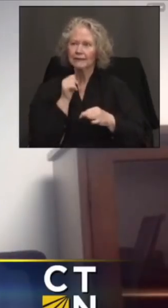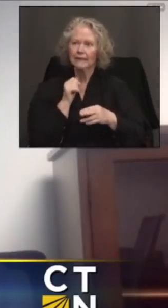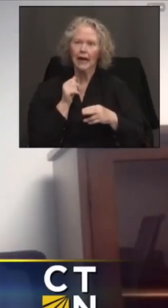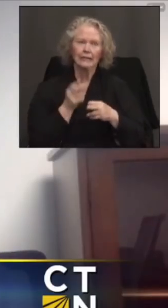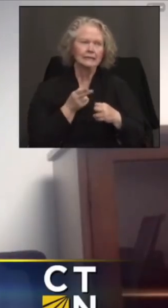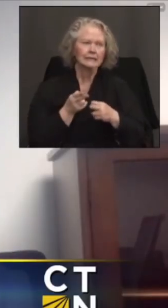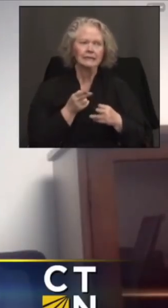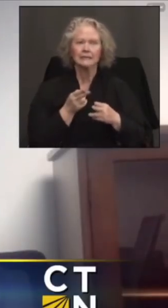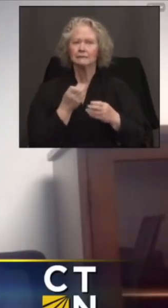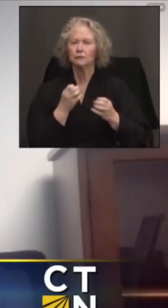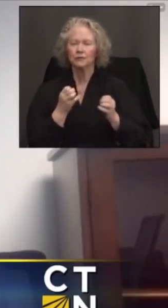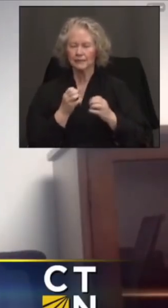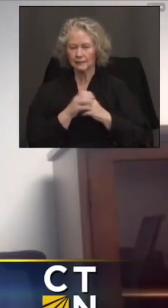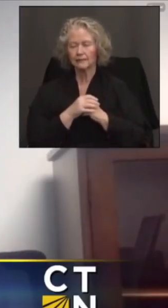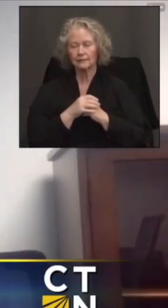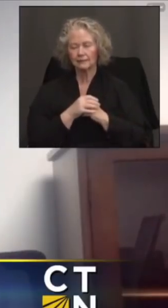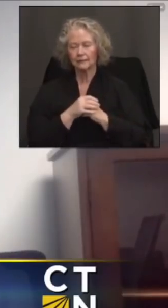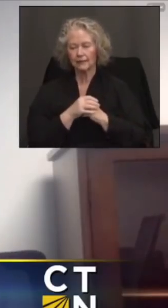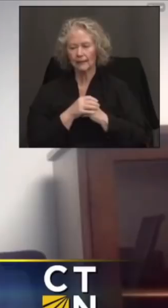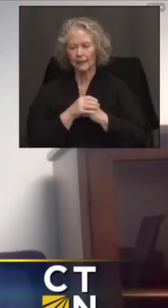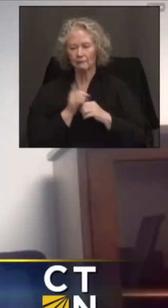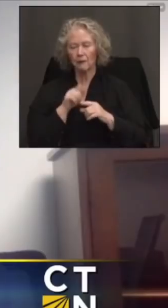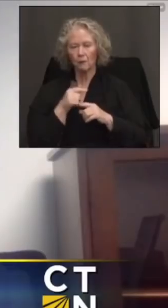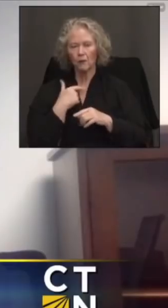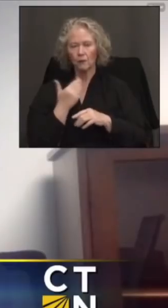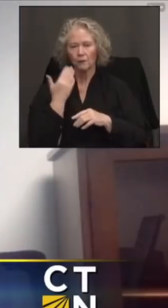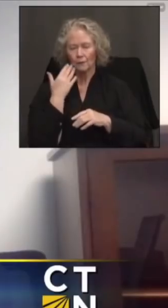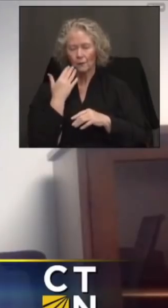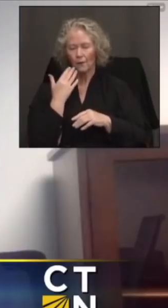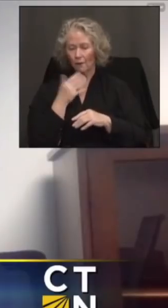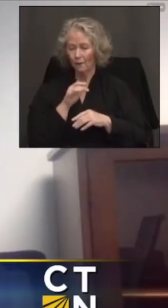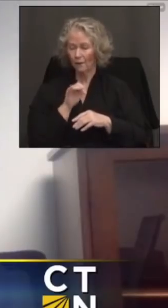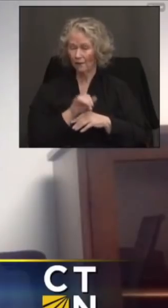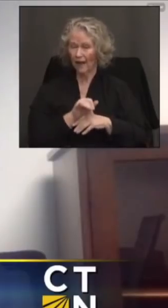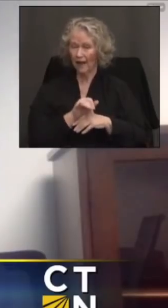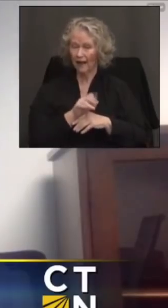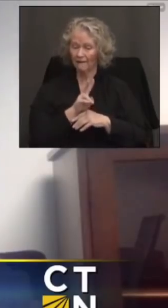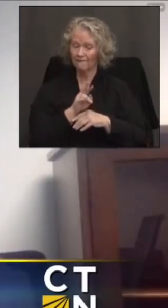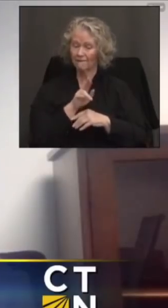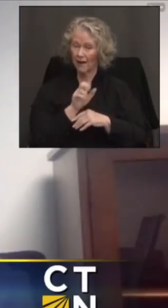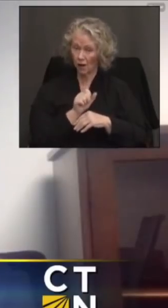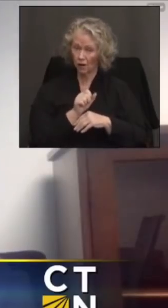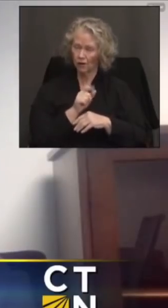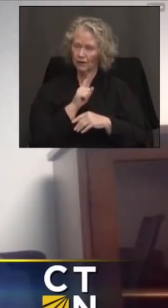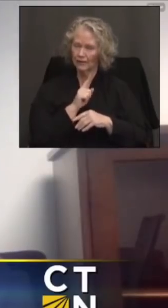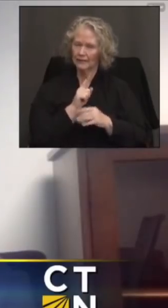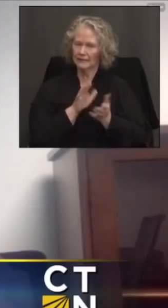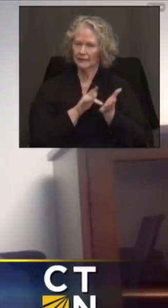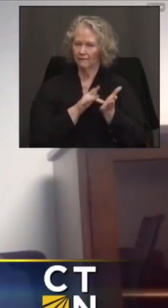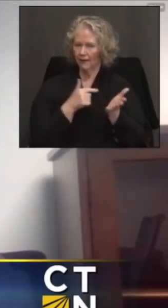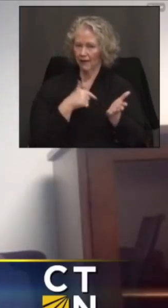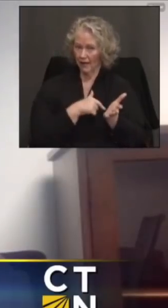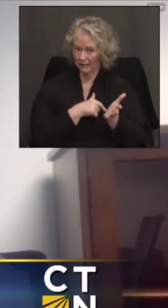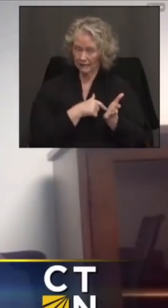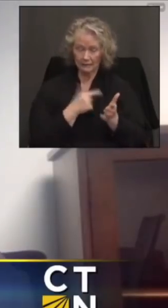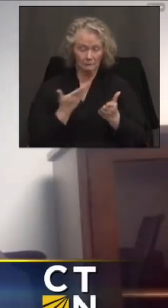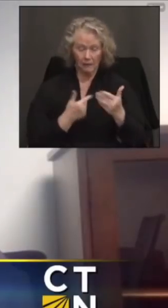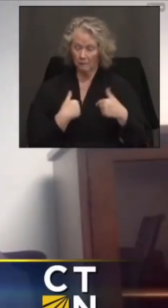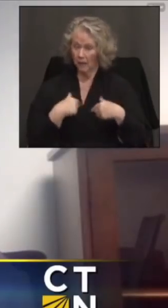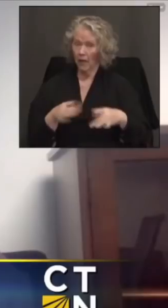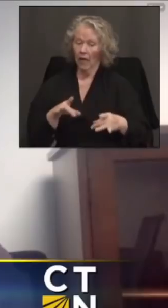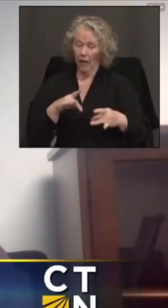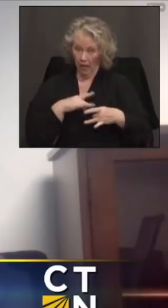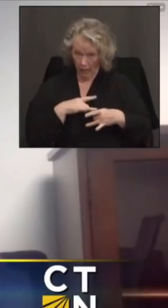appointment. But we also know that this virus, it uses young bodies. Even if we don't get sick ourselves, COVID-19,